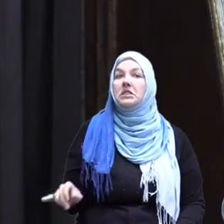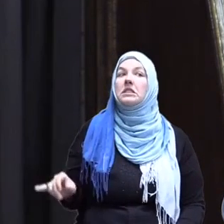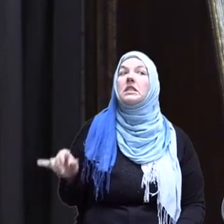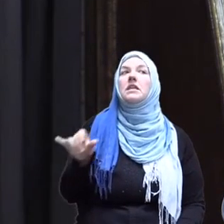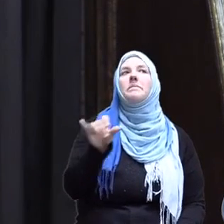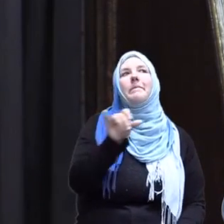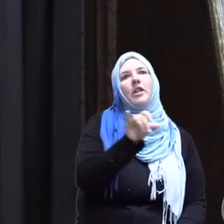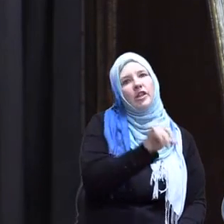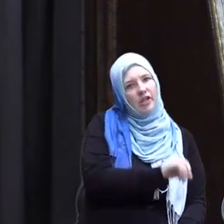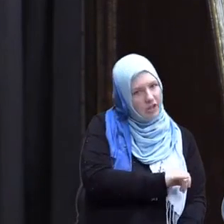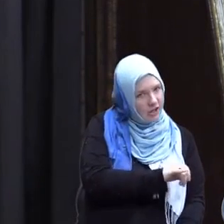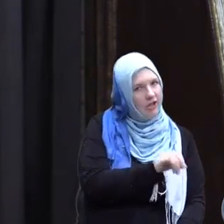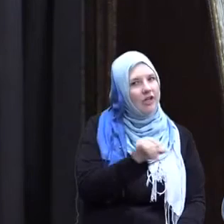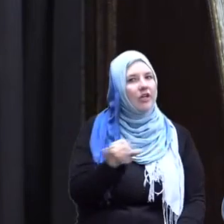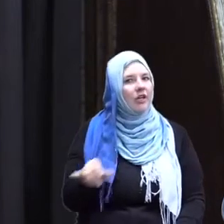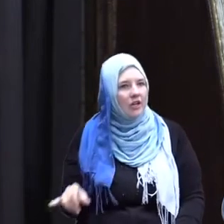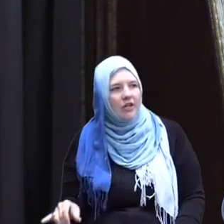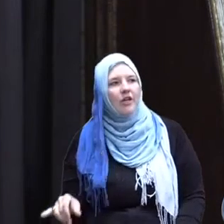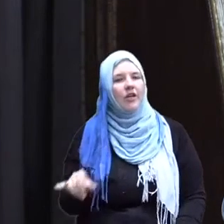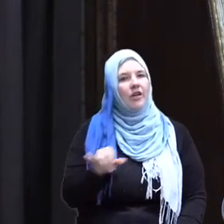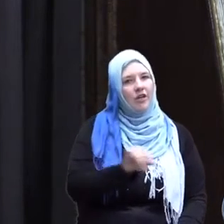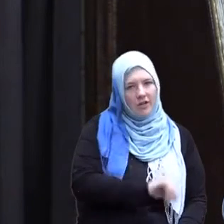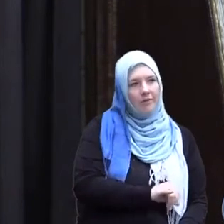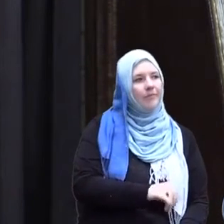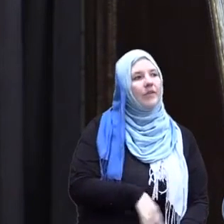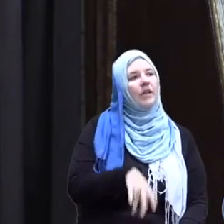claim. Similar claim.